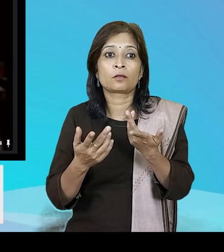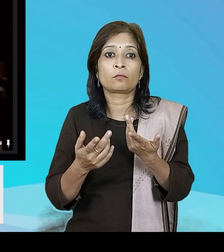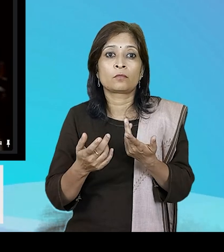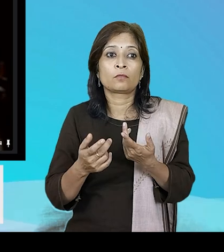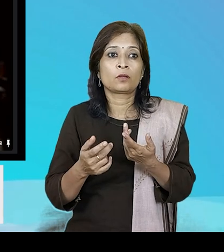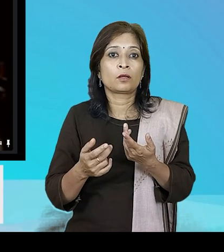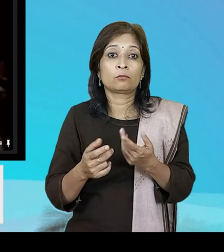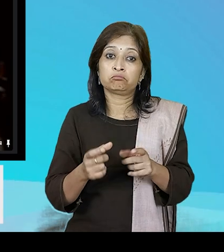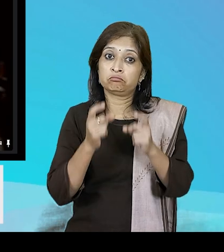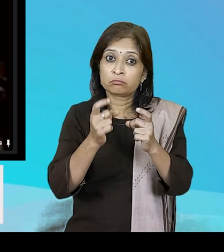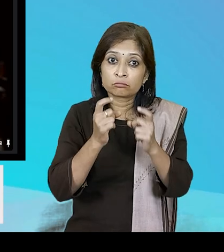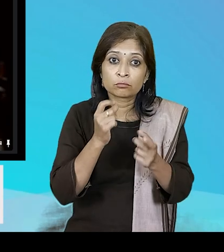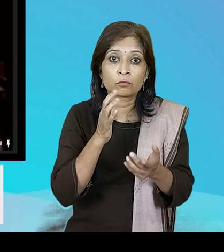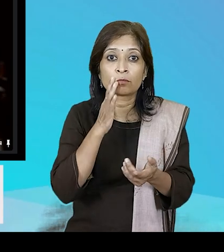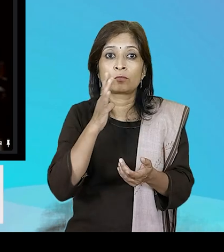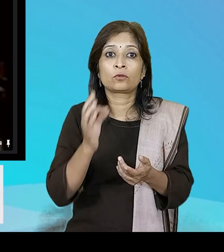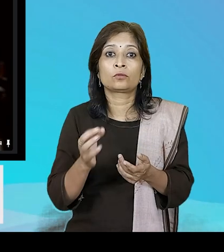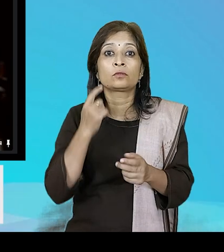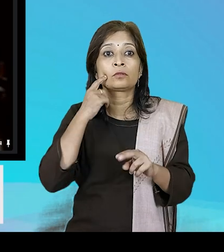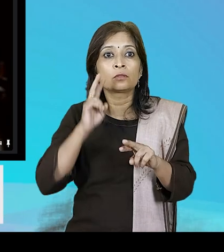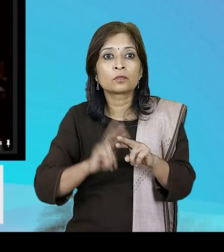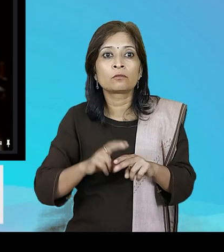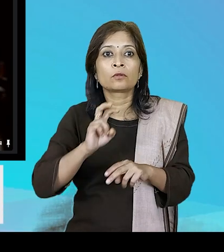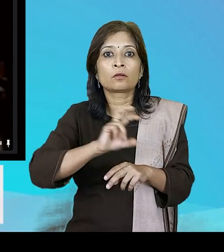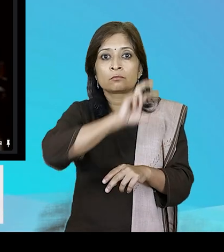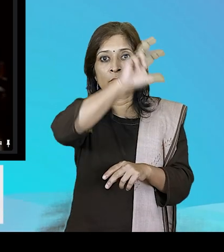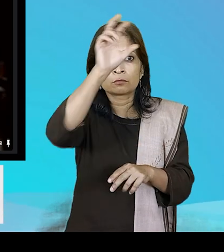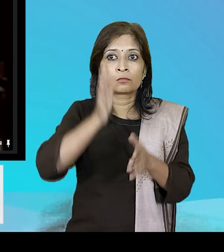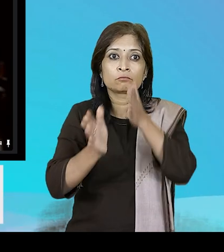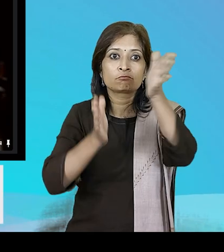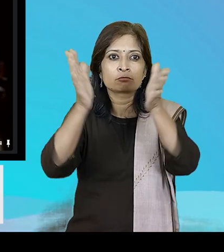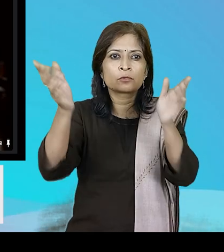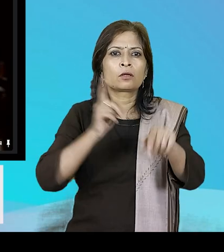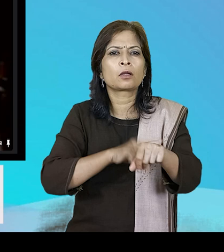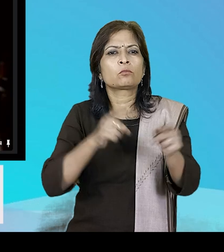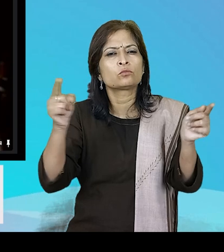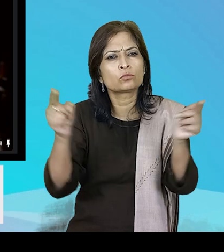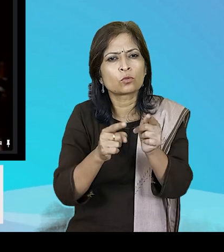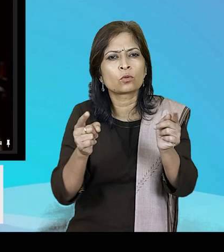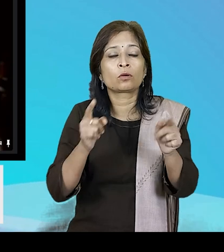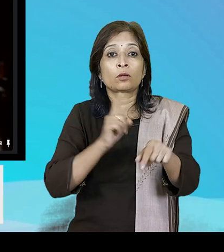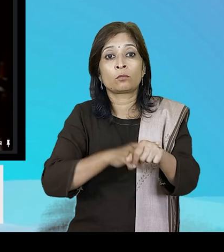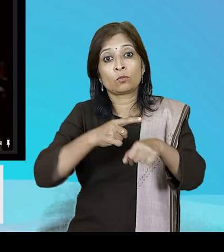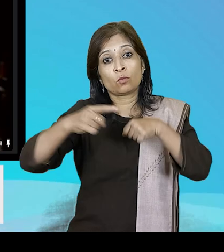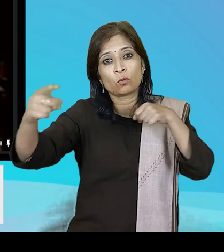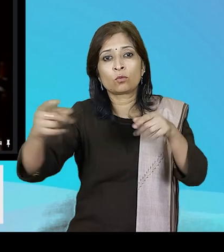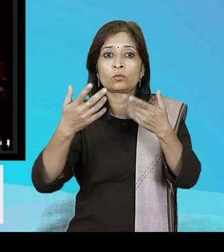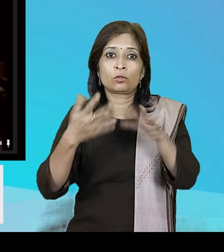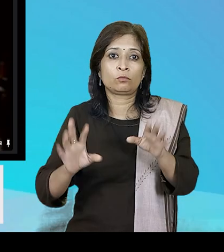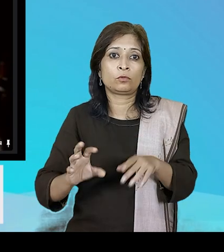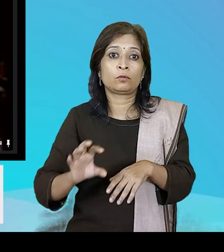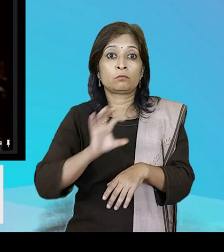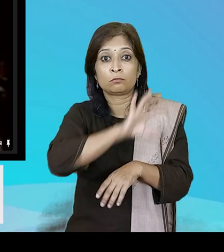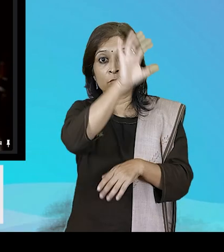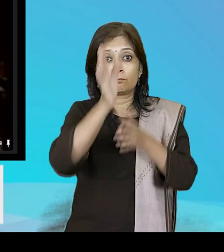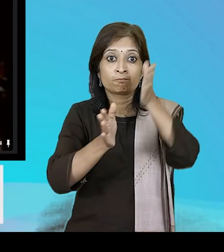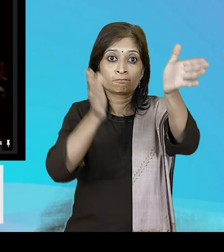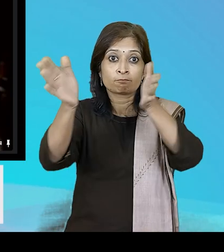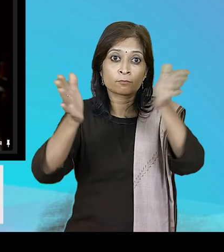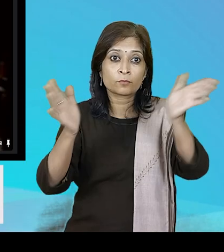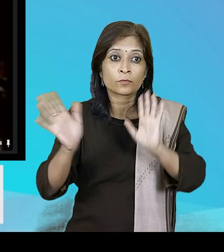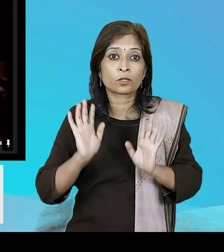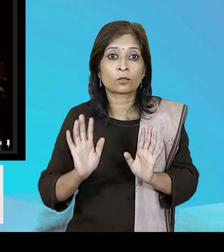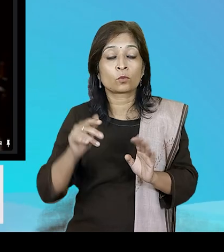bilateral ties because our people are going to become the diaspora, be it for short term or for long term in another